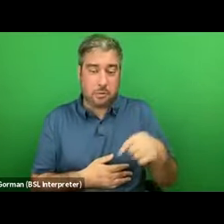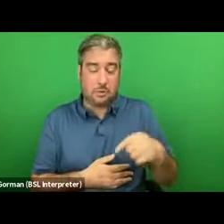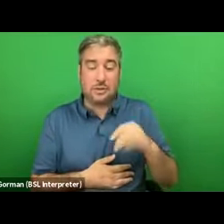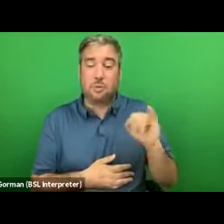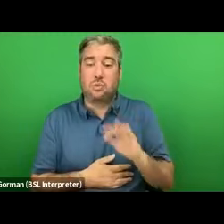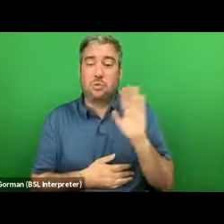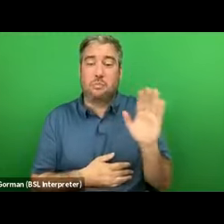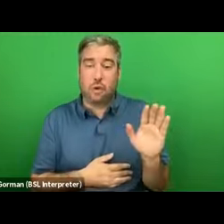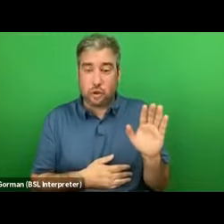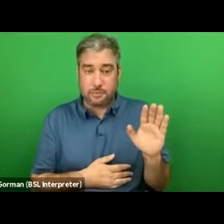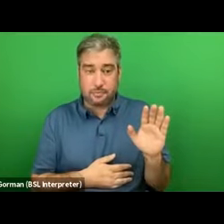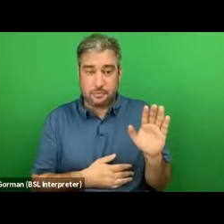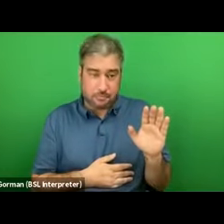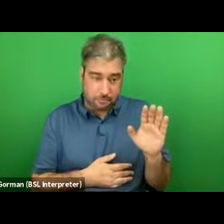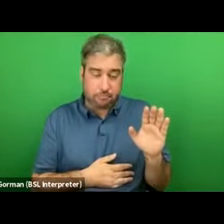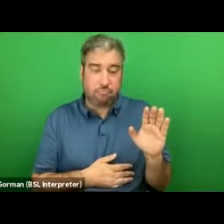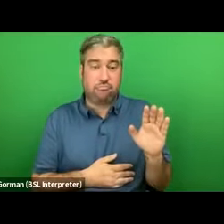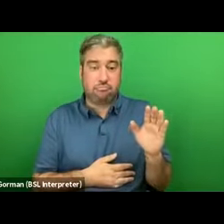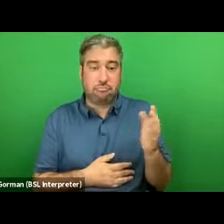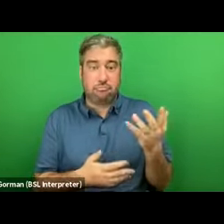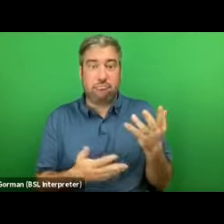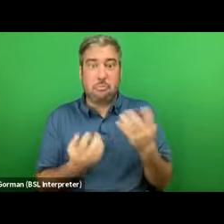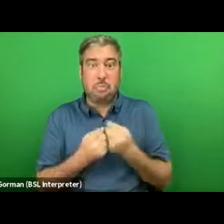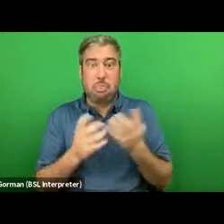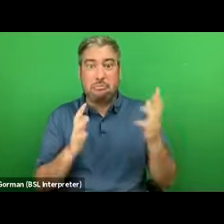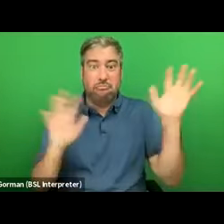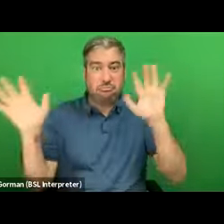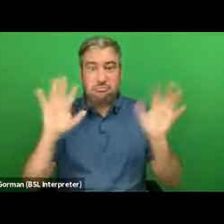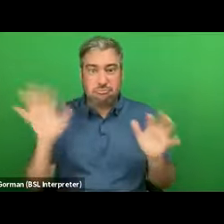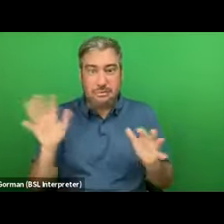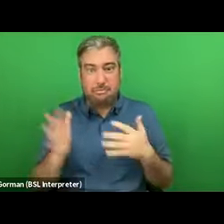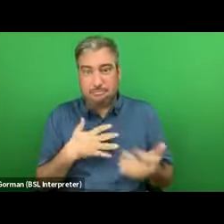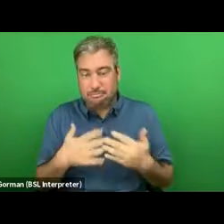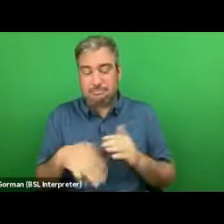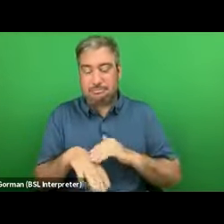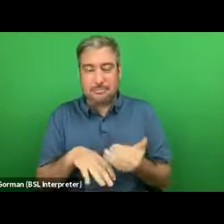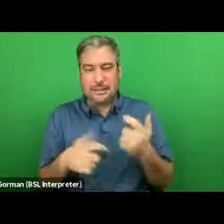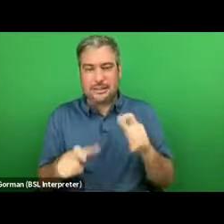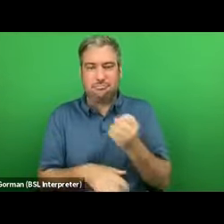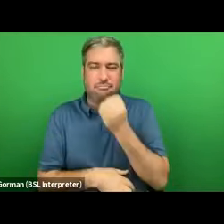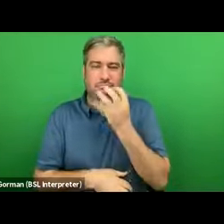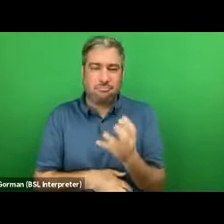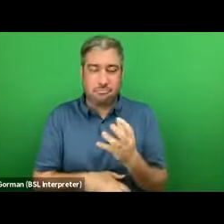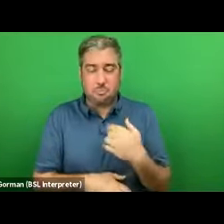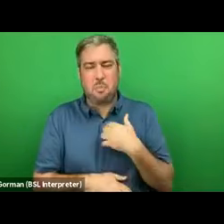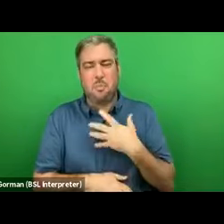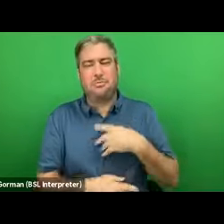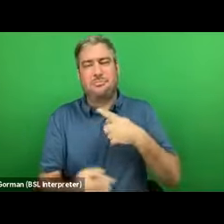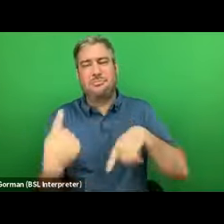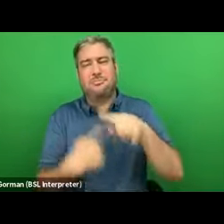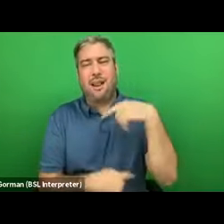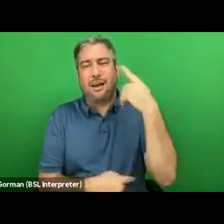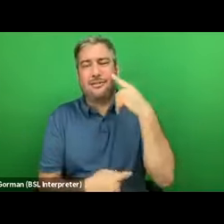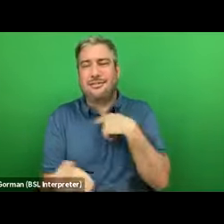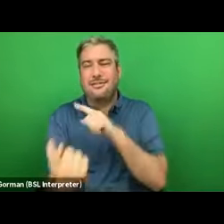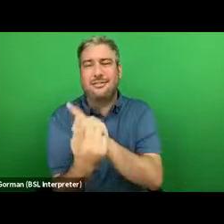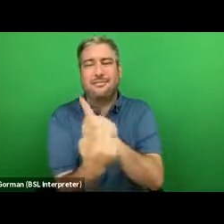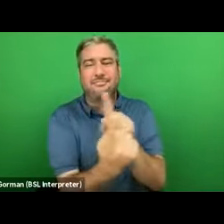London and meet everyone in person for this. Nonetheless, it's been a real pleasure to be invited, and I look forward to the